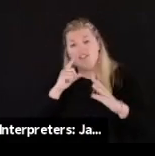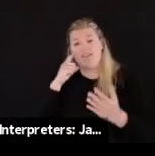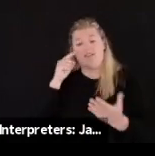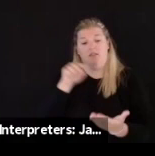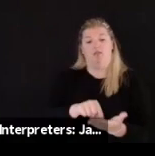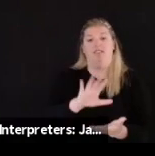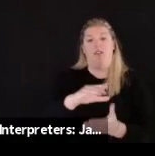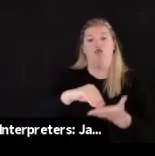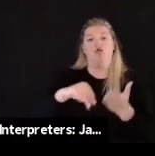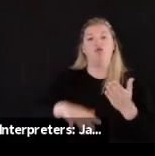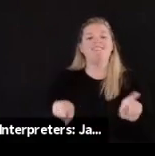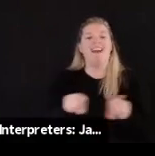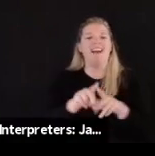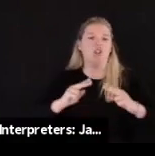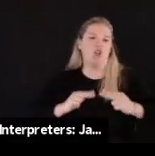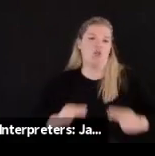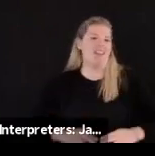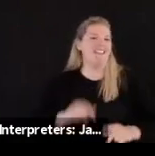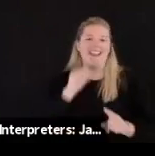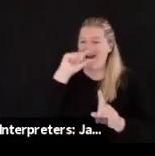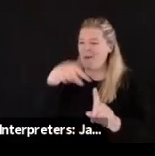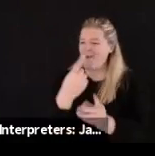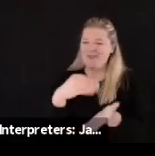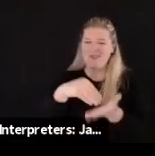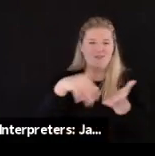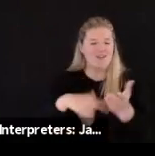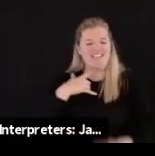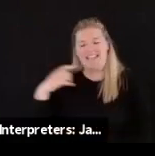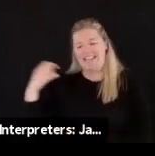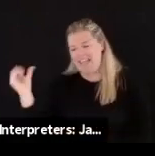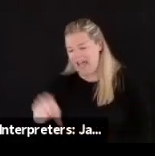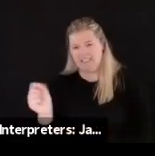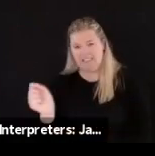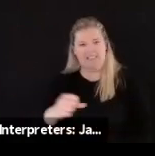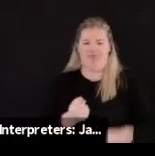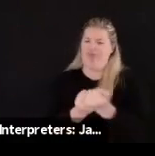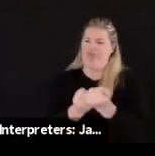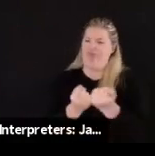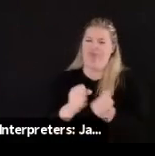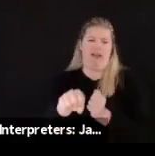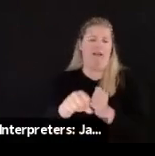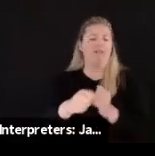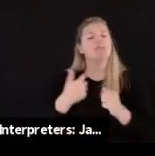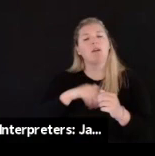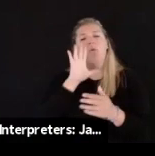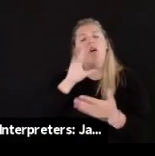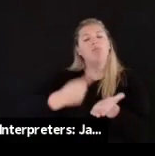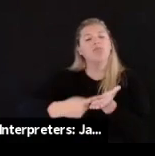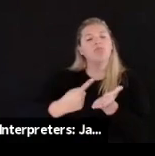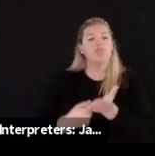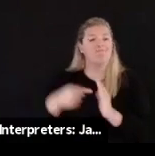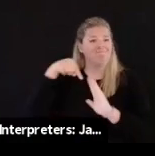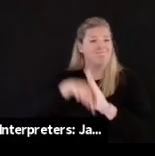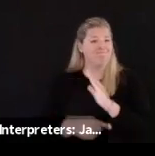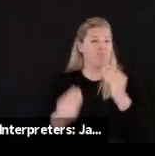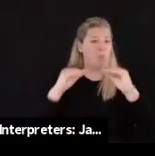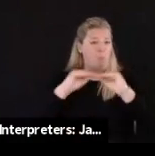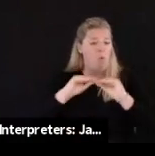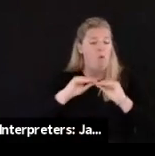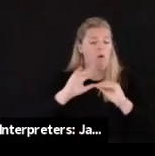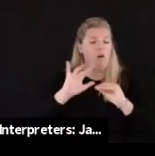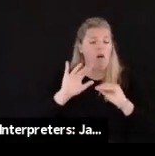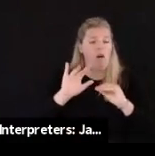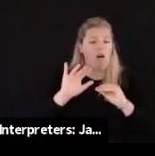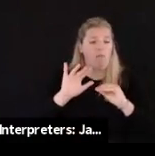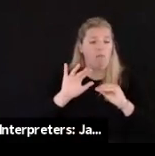as opposed to just simply students. Absolutely. And we're going to talk a little bit more about how how